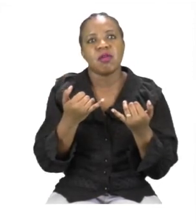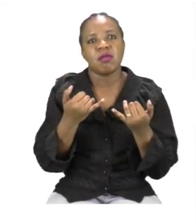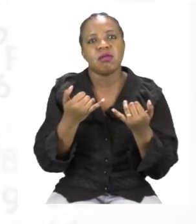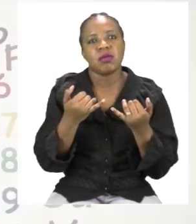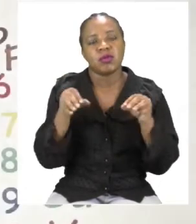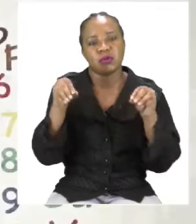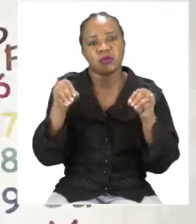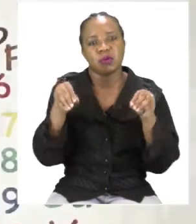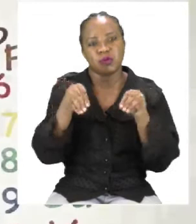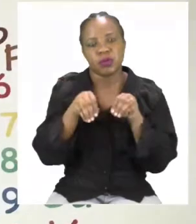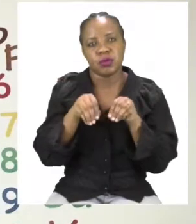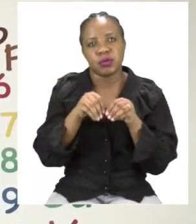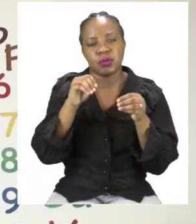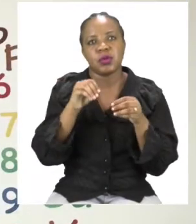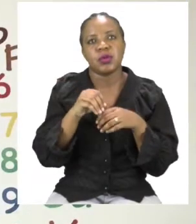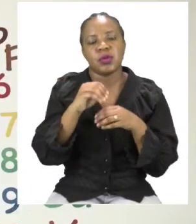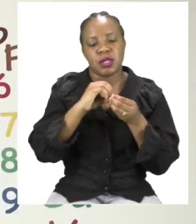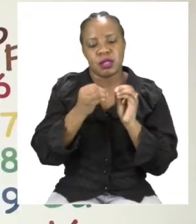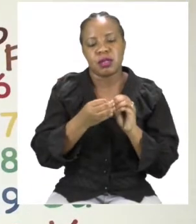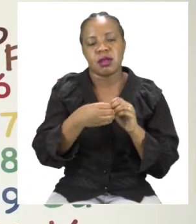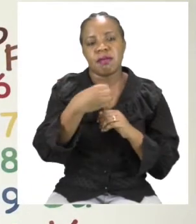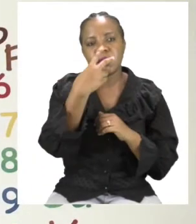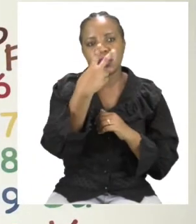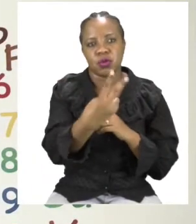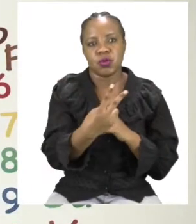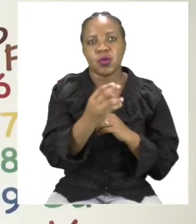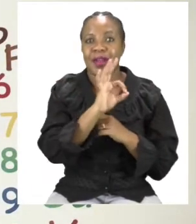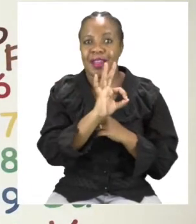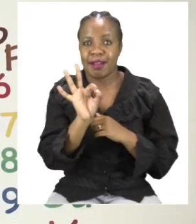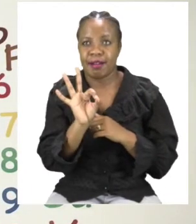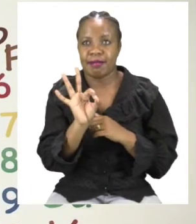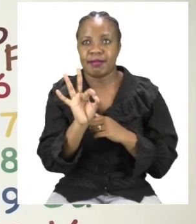together. Now, F actually says